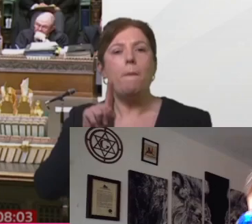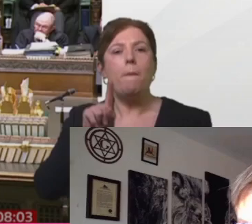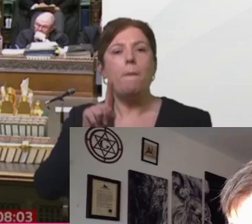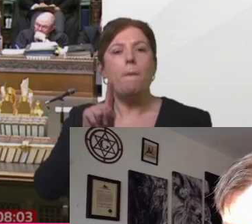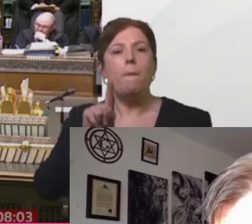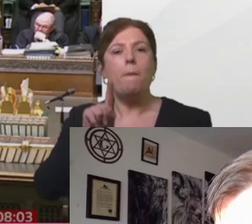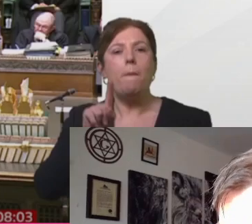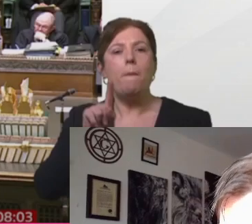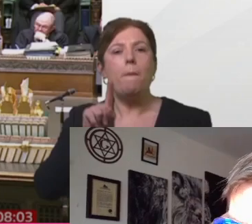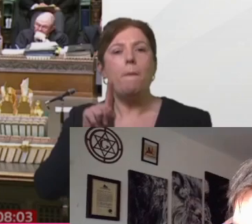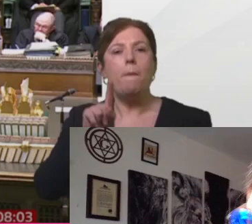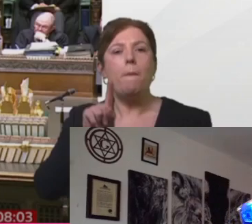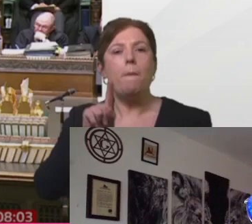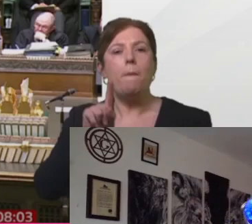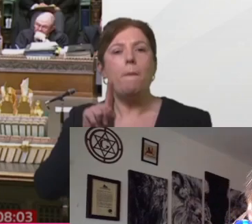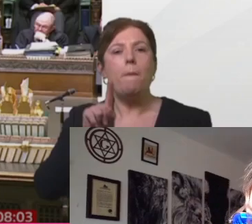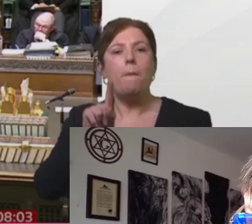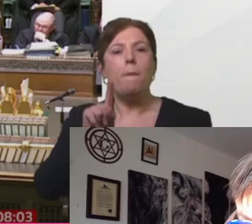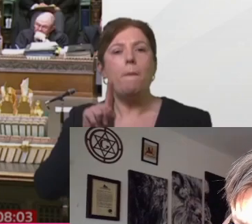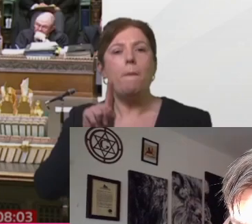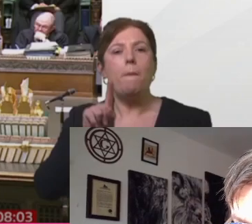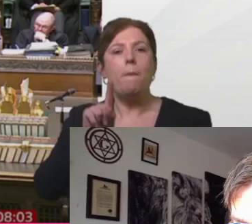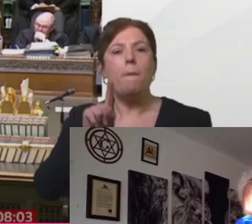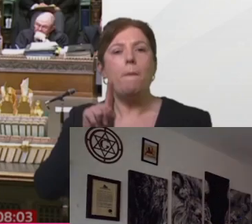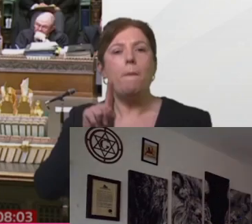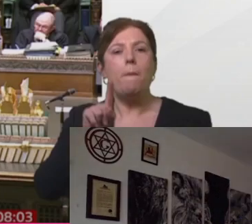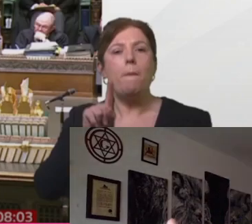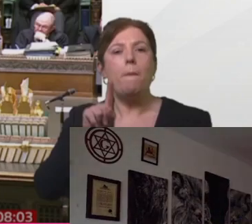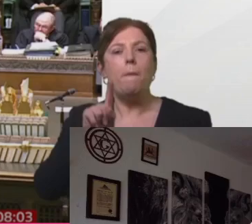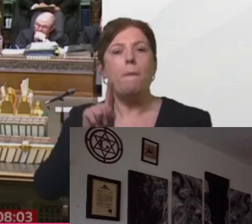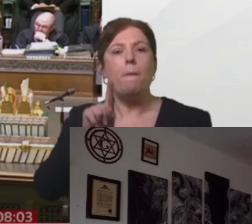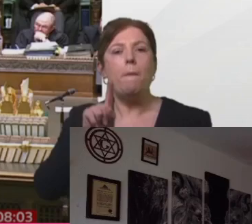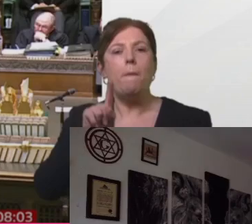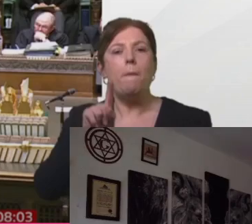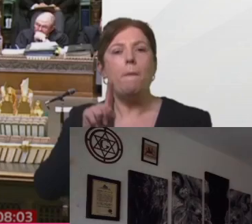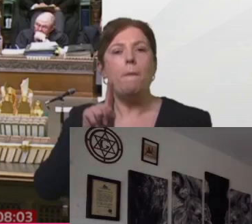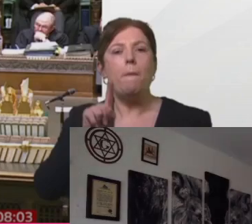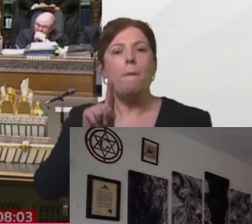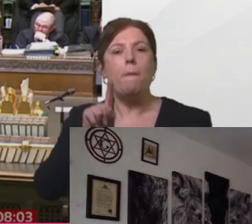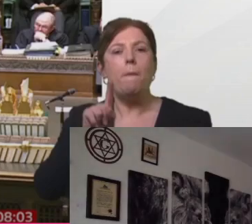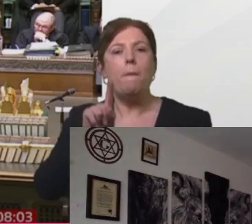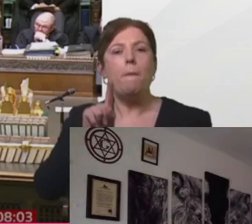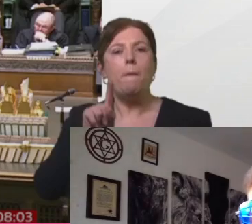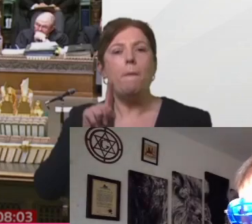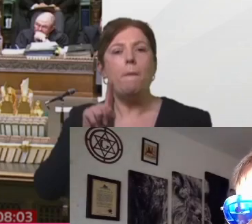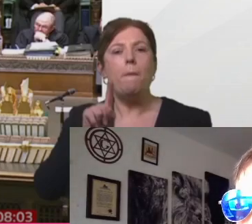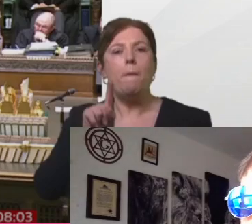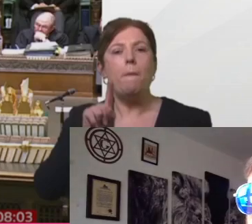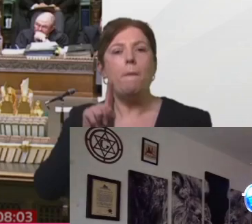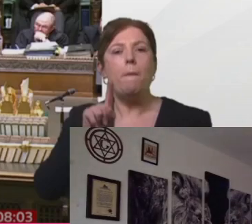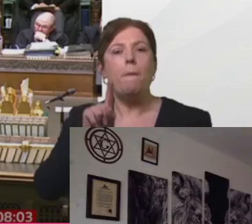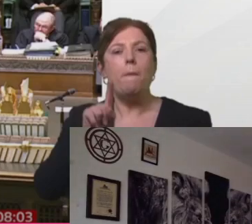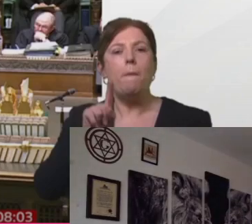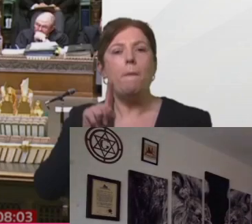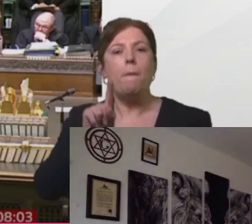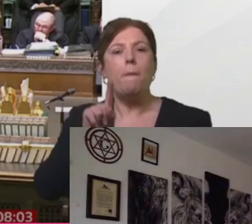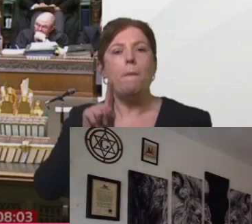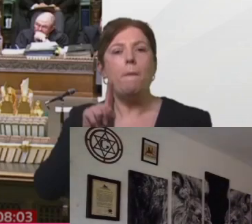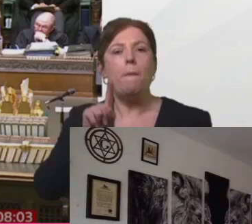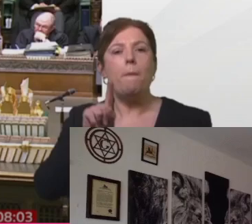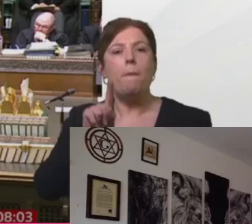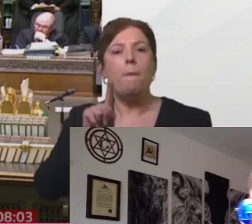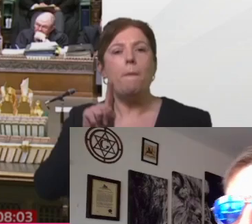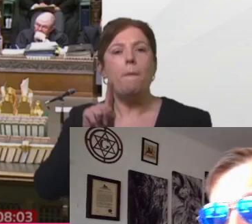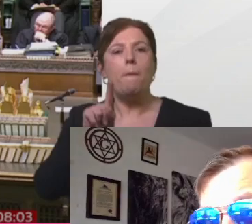floppity flew by design, by the way. By design, because all these rules and procedures and protocols have been in place for hundreds of